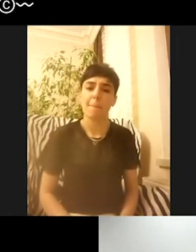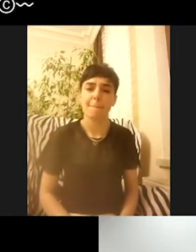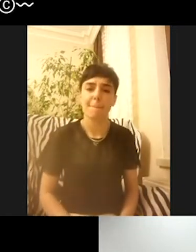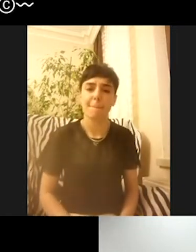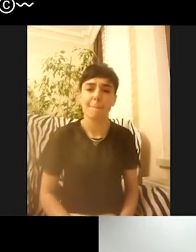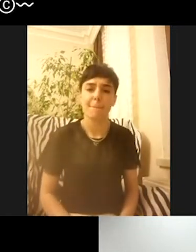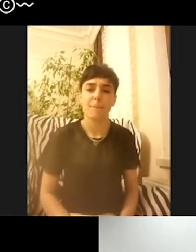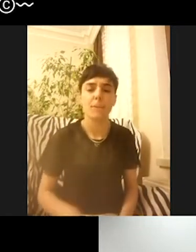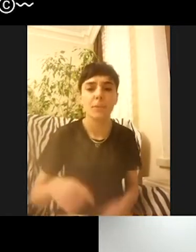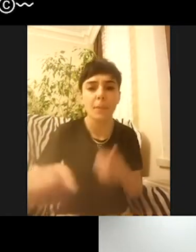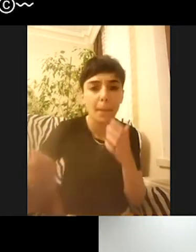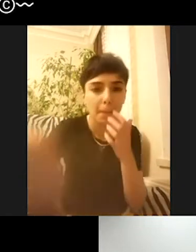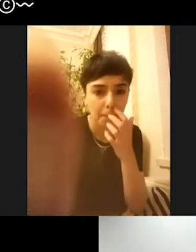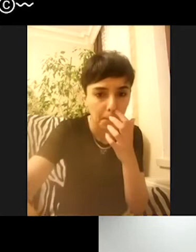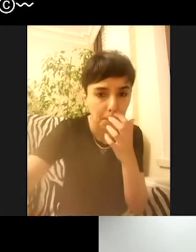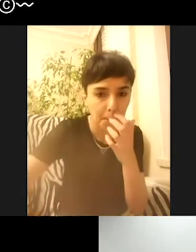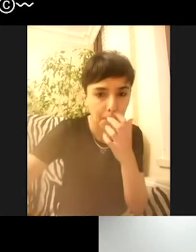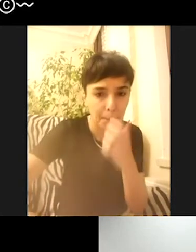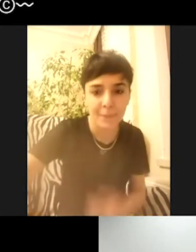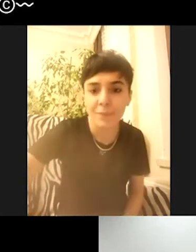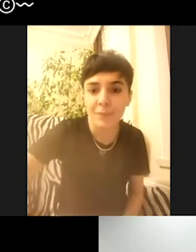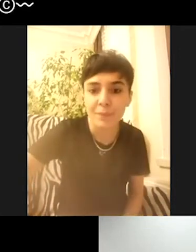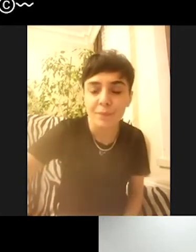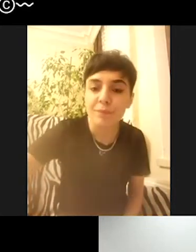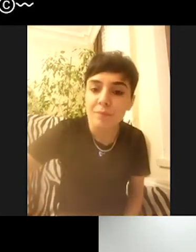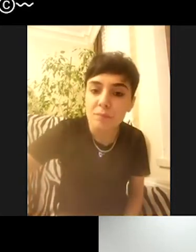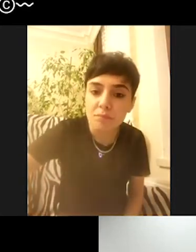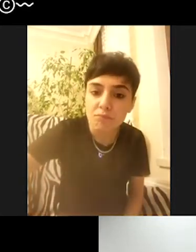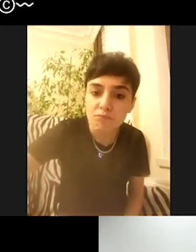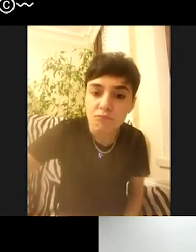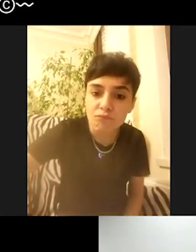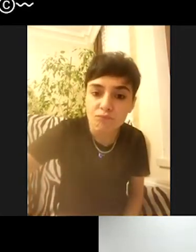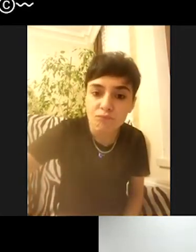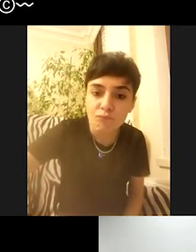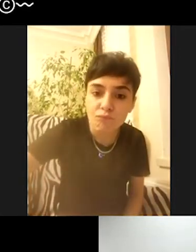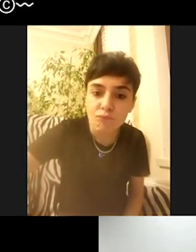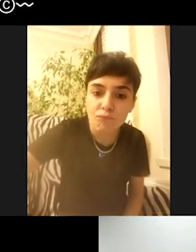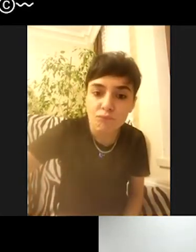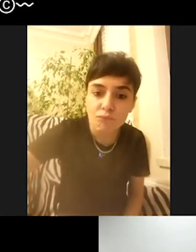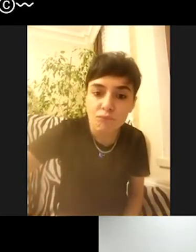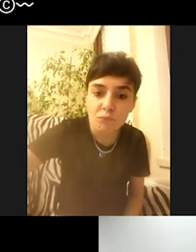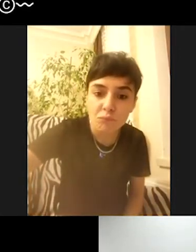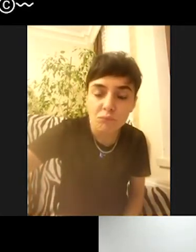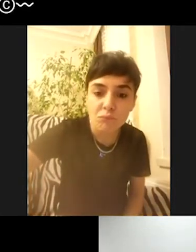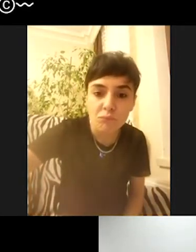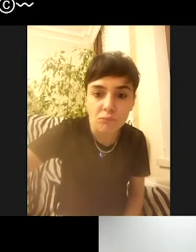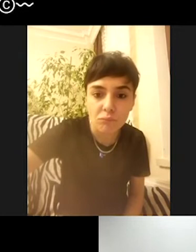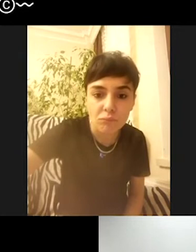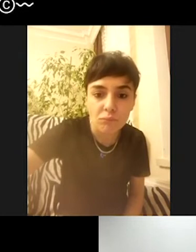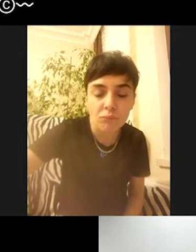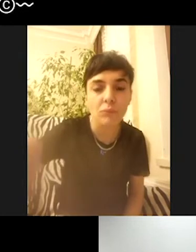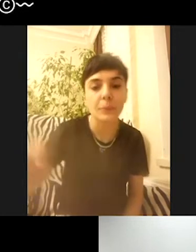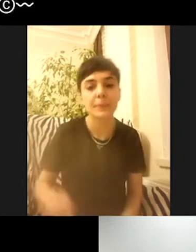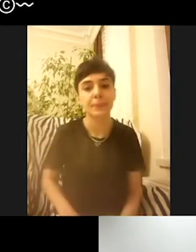it. When a problem becomes too individualized, then we forget about the structural things that we are experiencing. Then it becomes